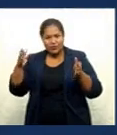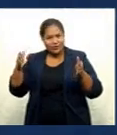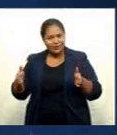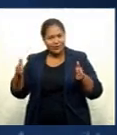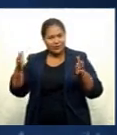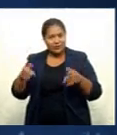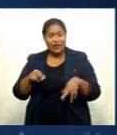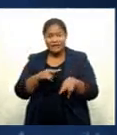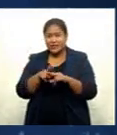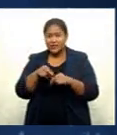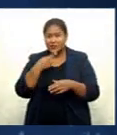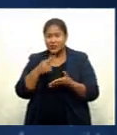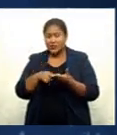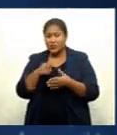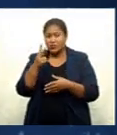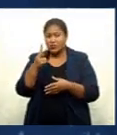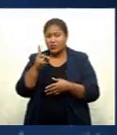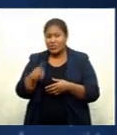has recorded